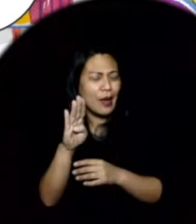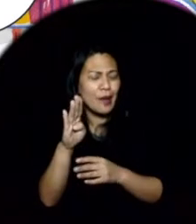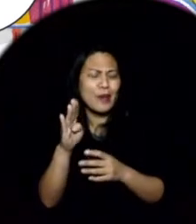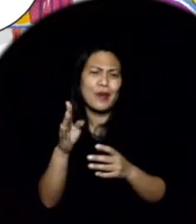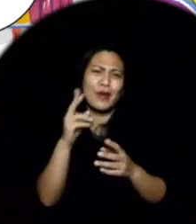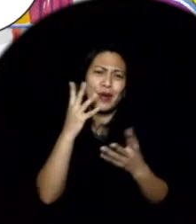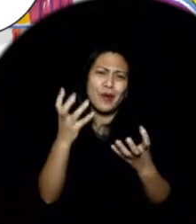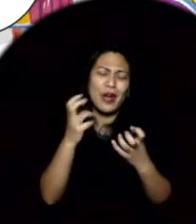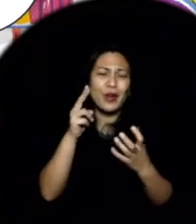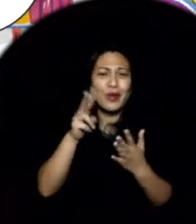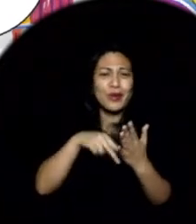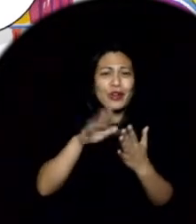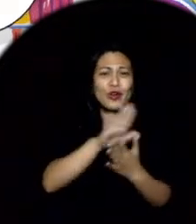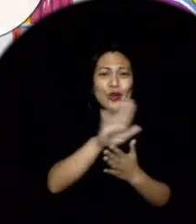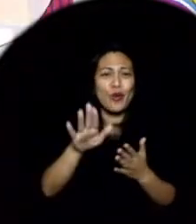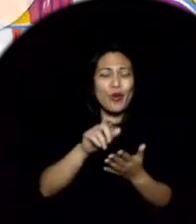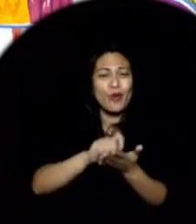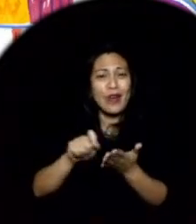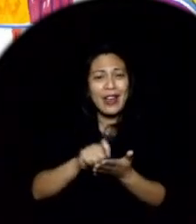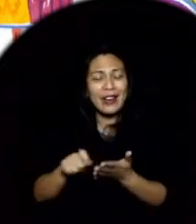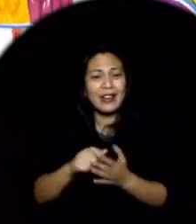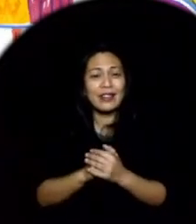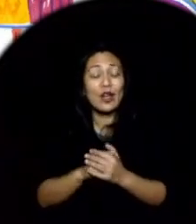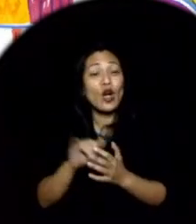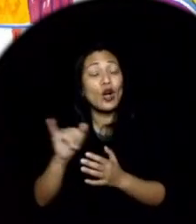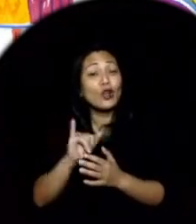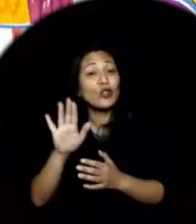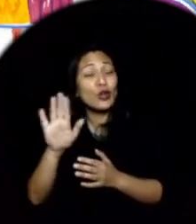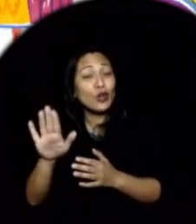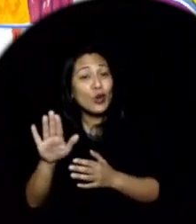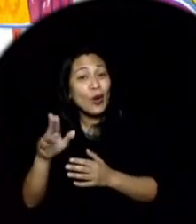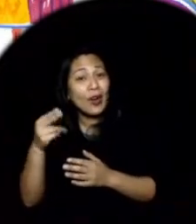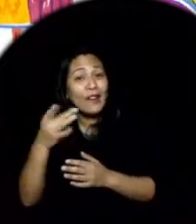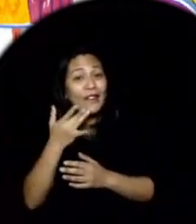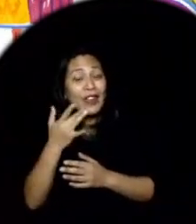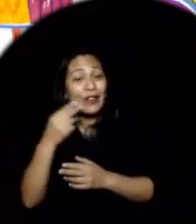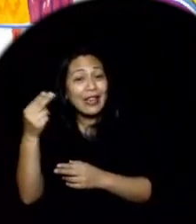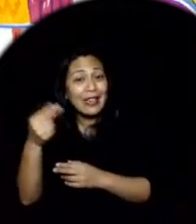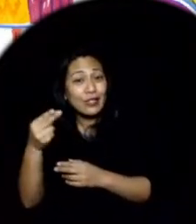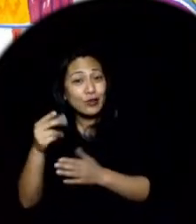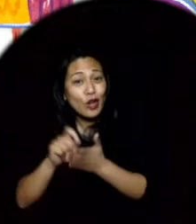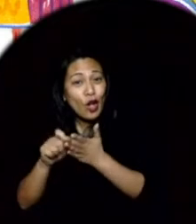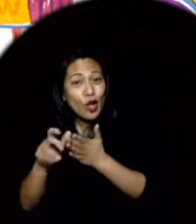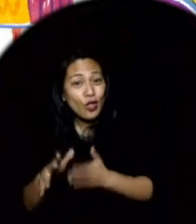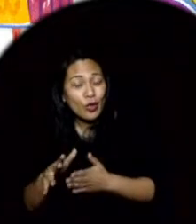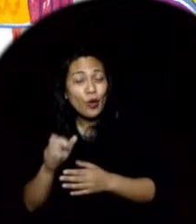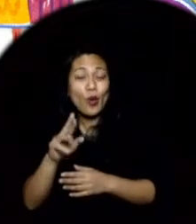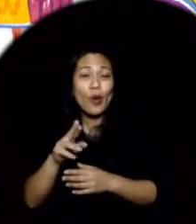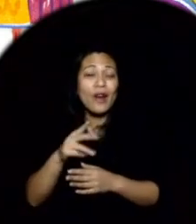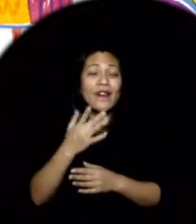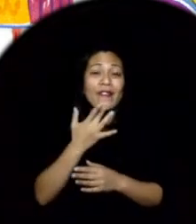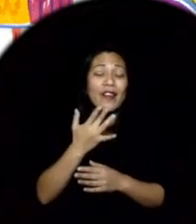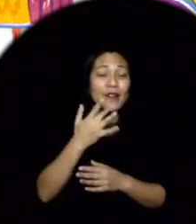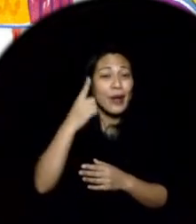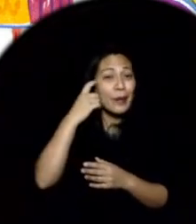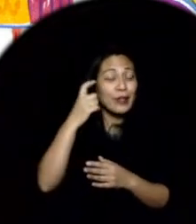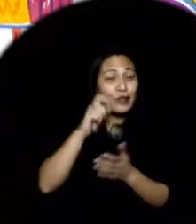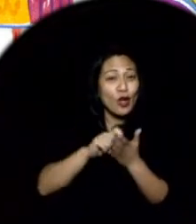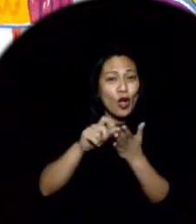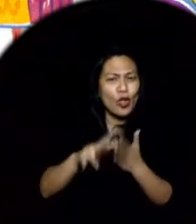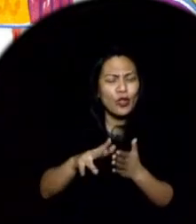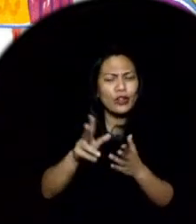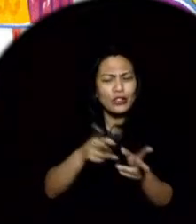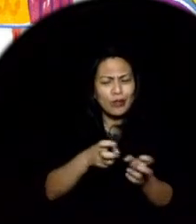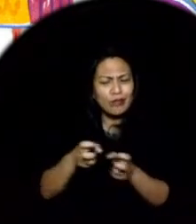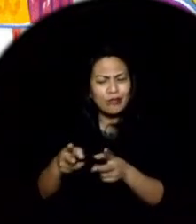work. Also remember to post your favorite mystery or history author in the comments section to enter a draw to win a copy of